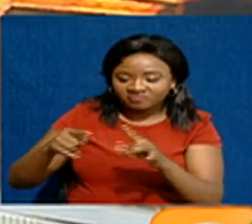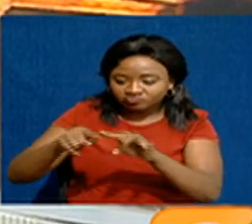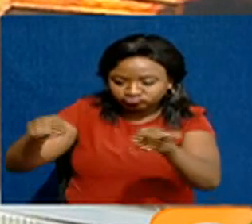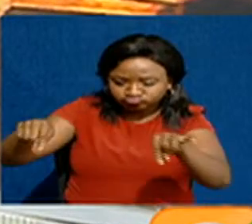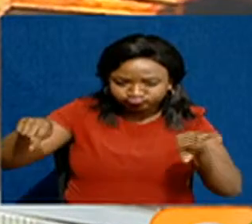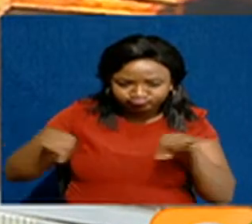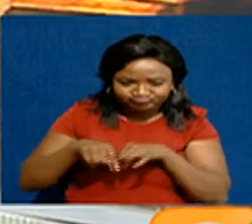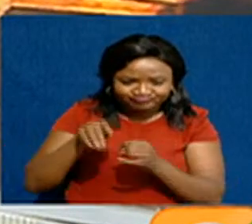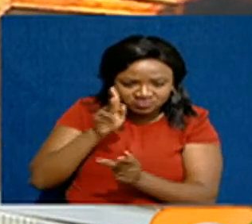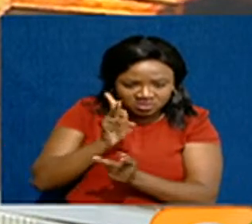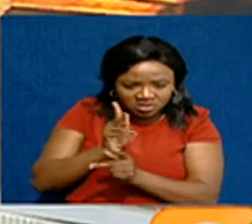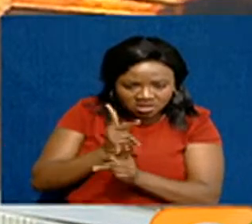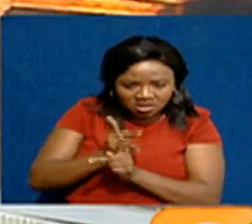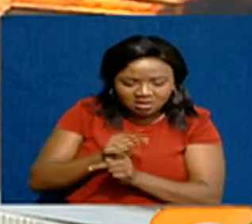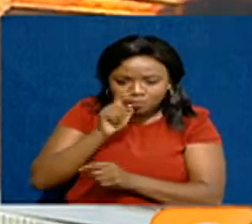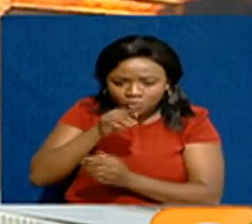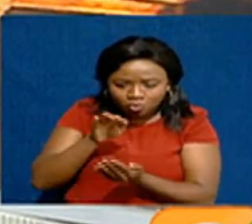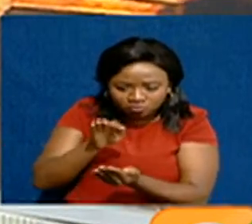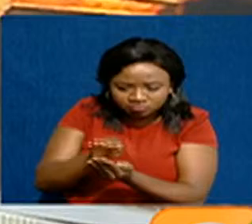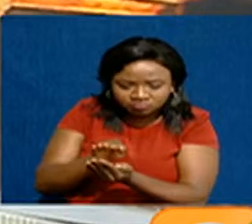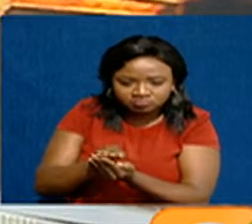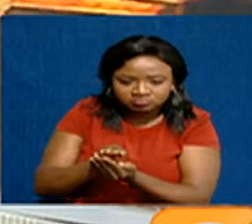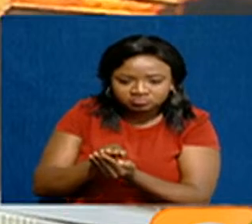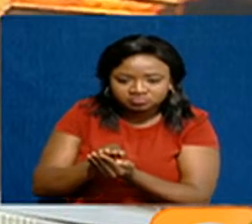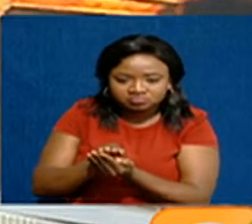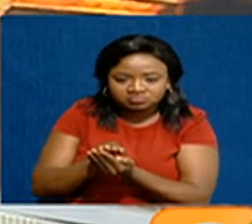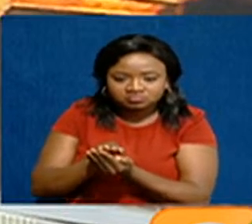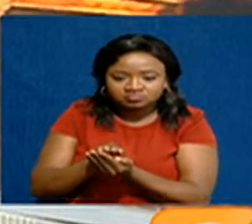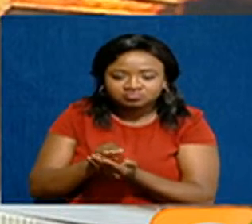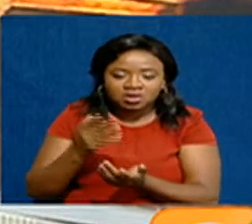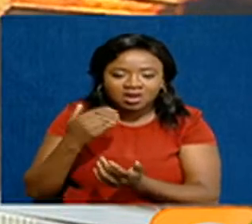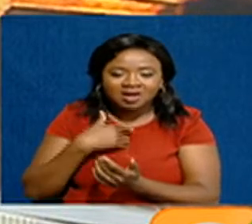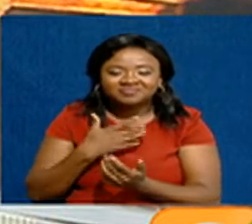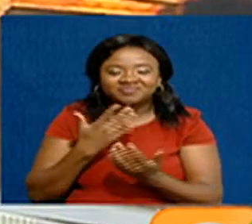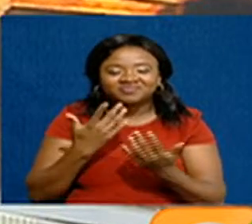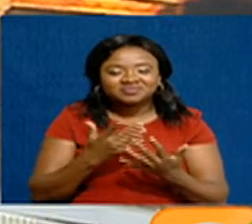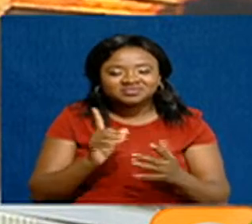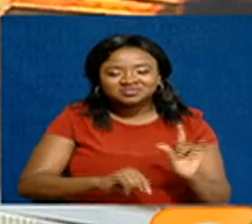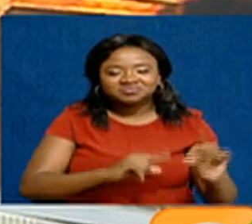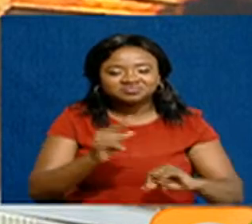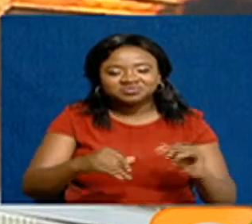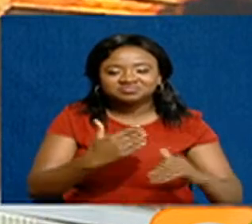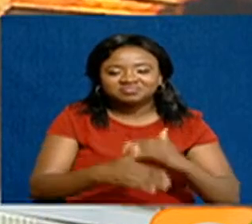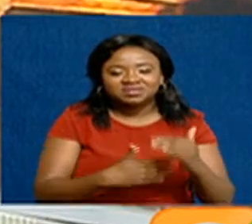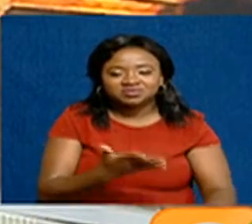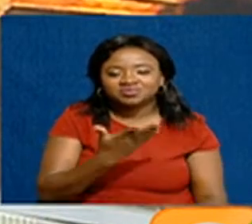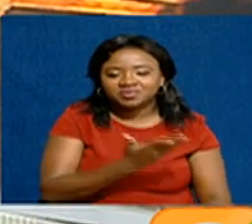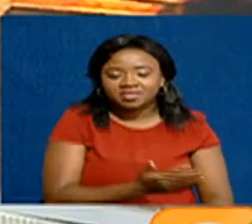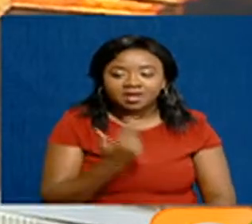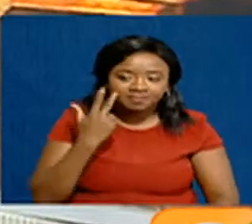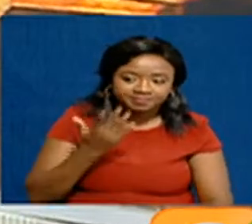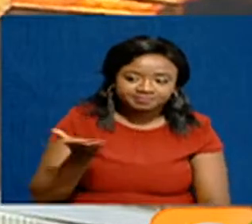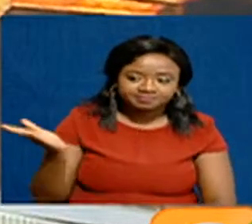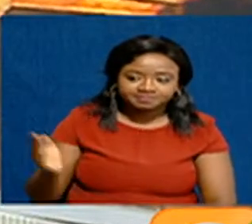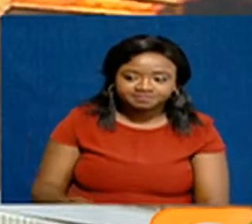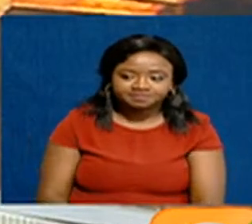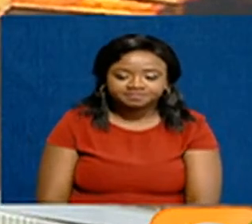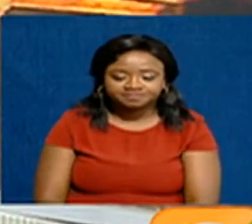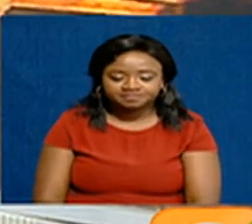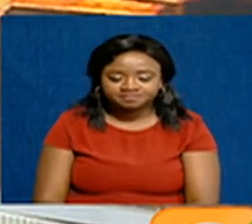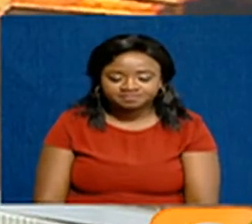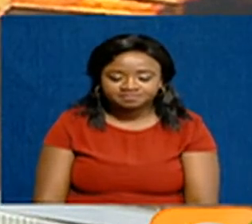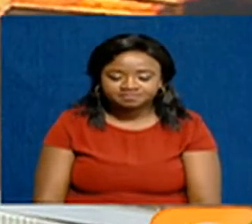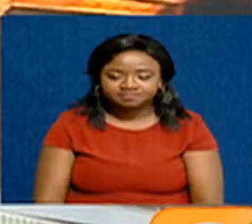brooders made entirely from easily available materials. Our very own Dennis Satuno tells us more on this week's